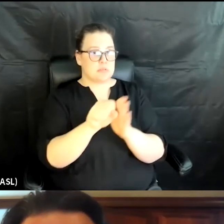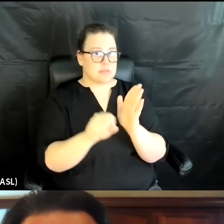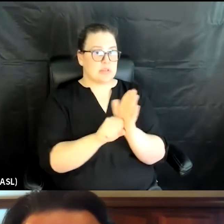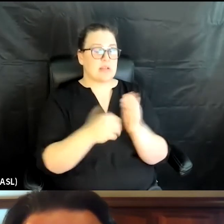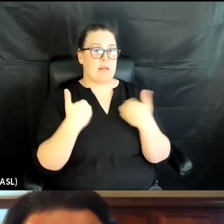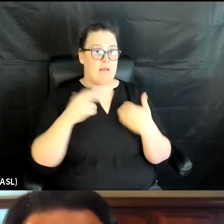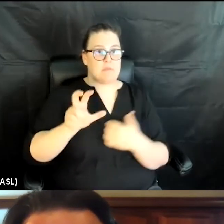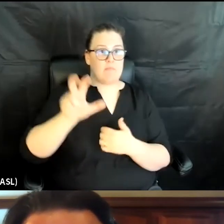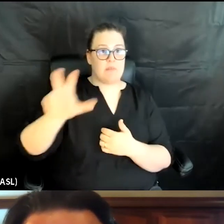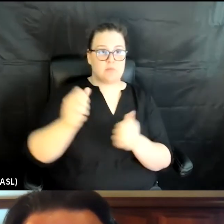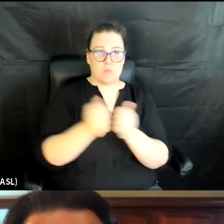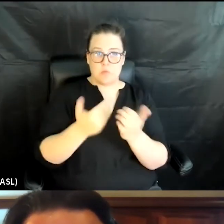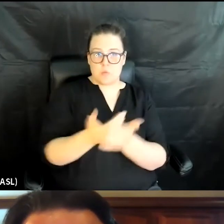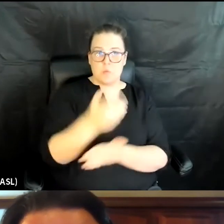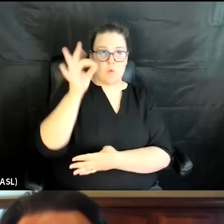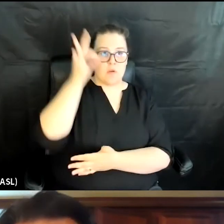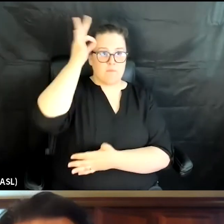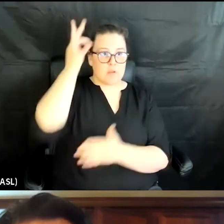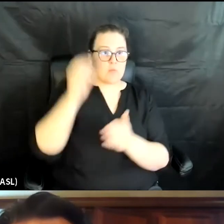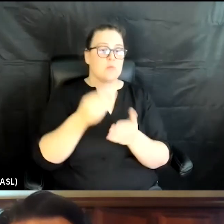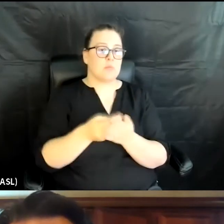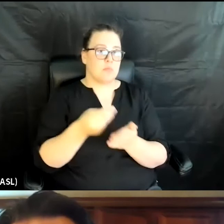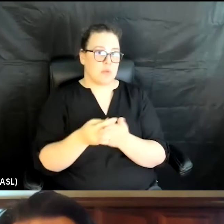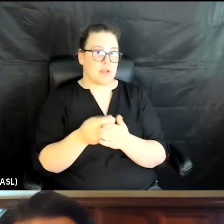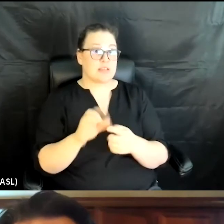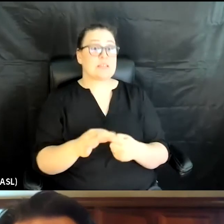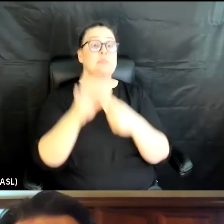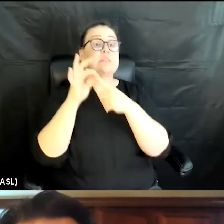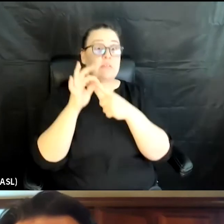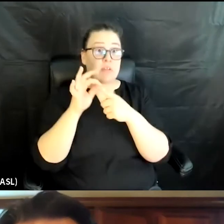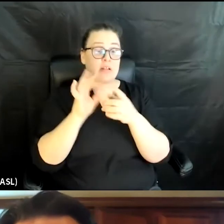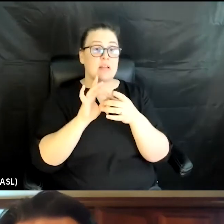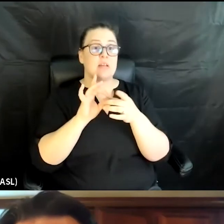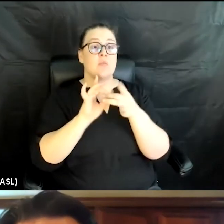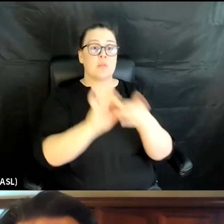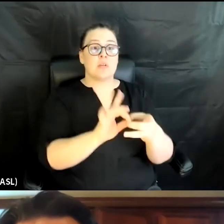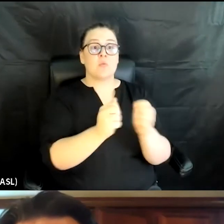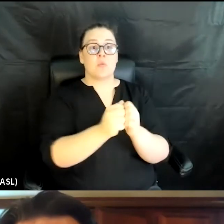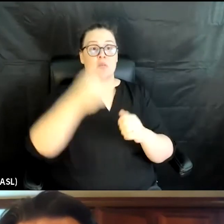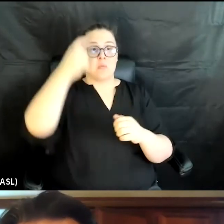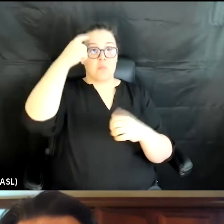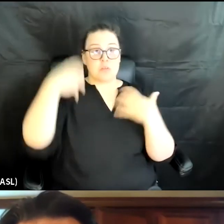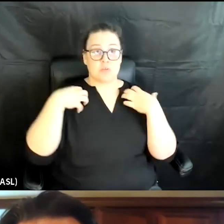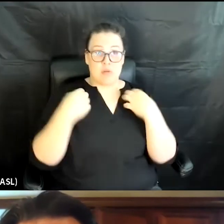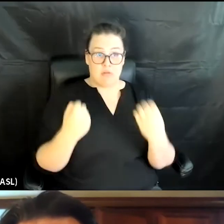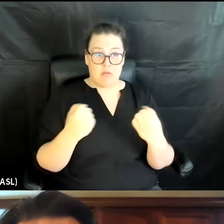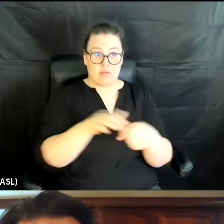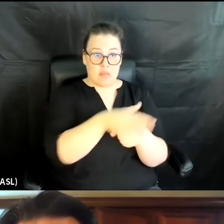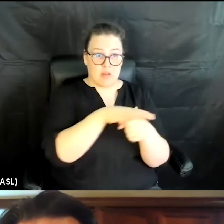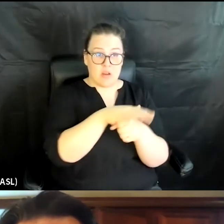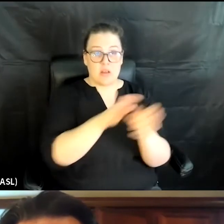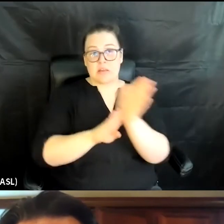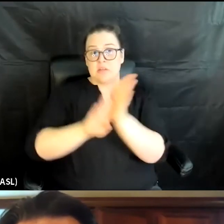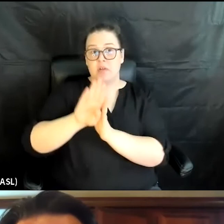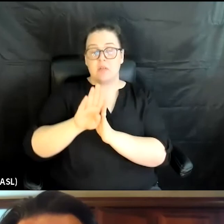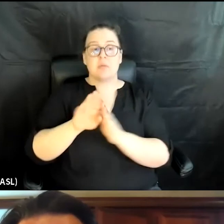some of the new federal monies in specifically to the mental health workforce. and developing those through different kinds of programs. I